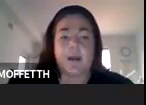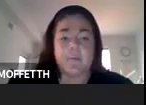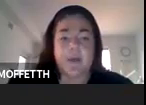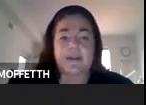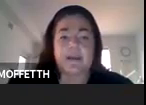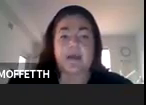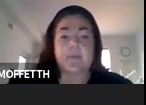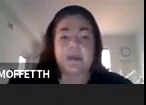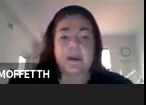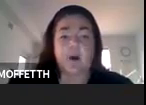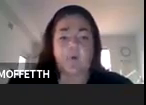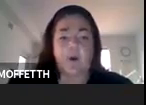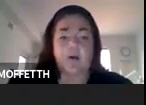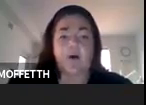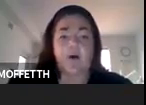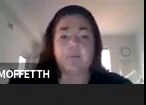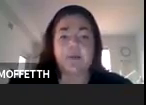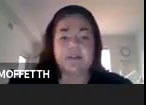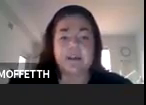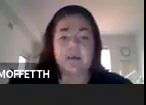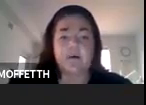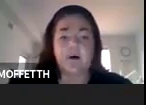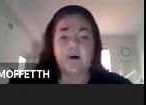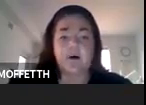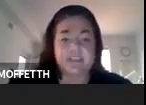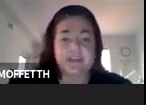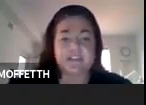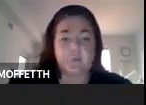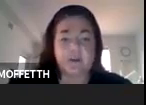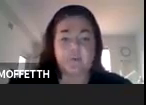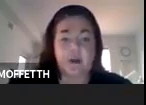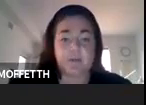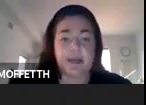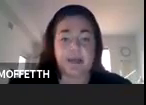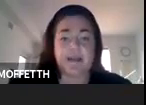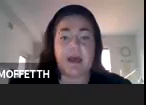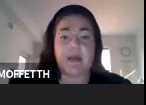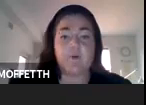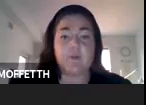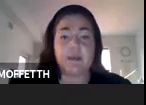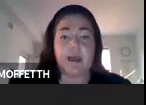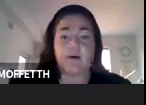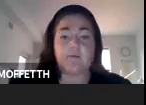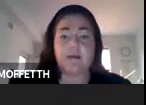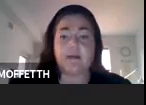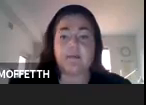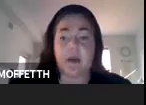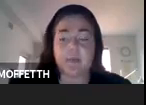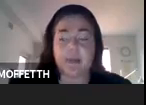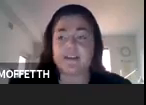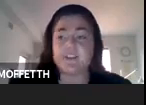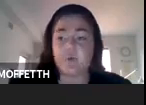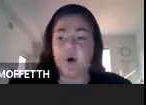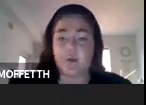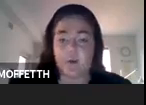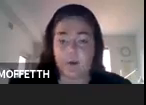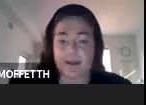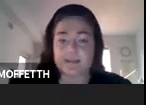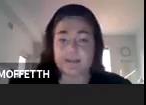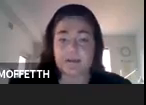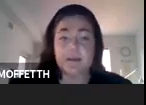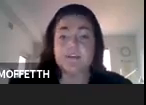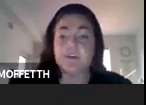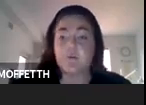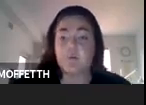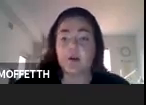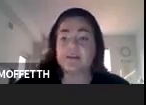are recommending and beginning our work on building on Christina's 1-to-1 plan and rolling out that plan to all the